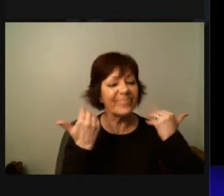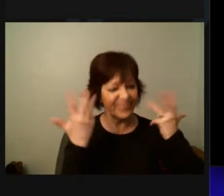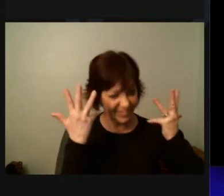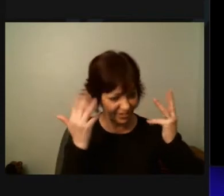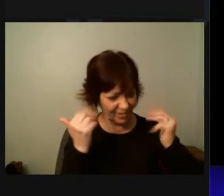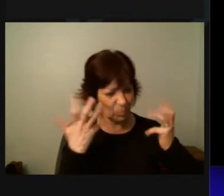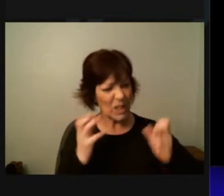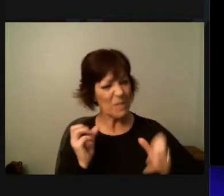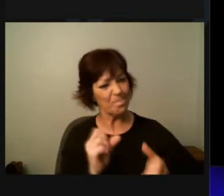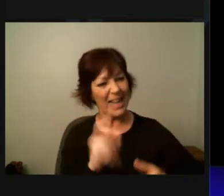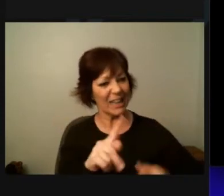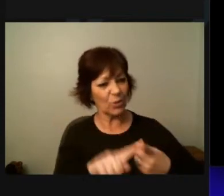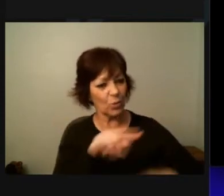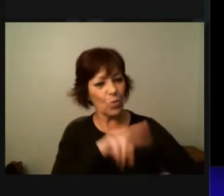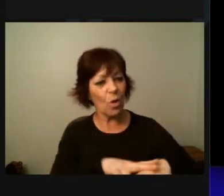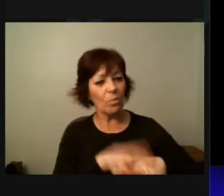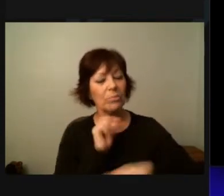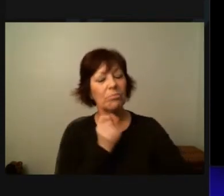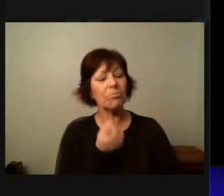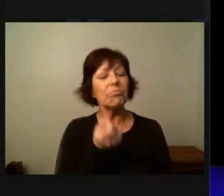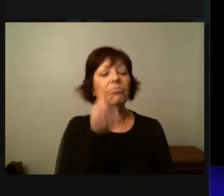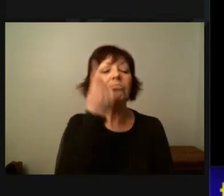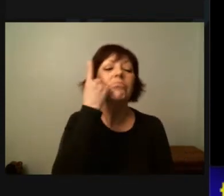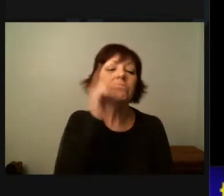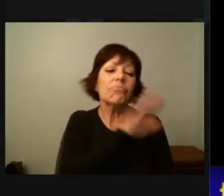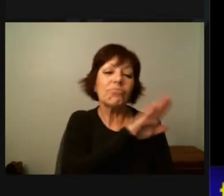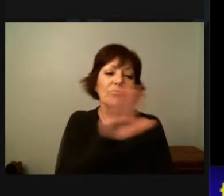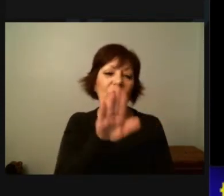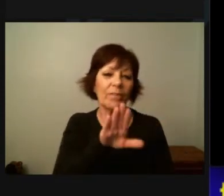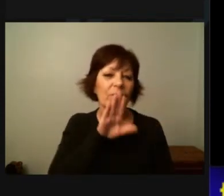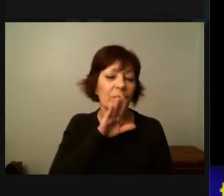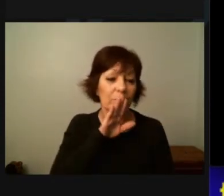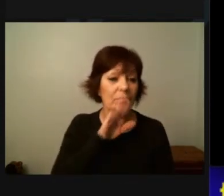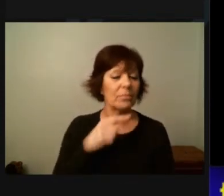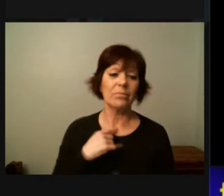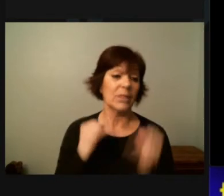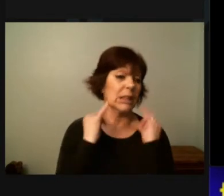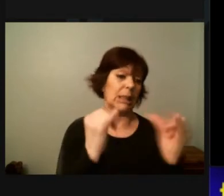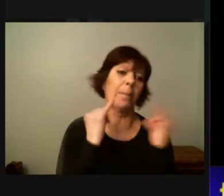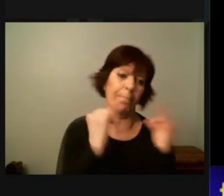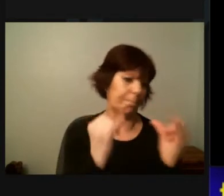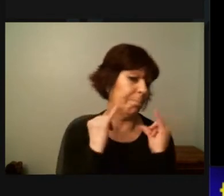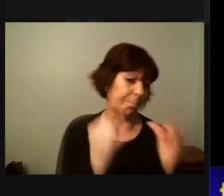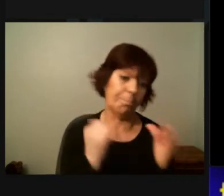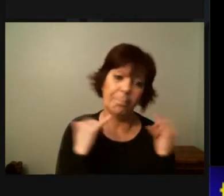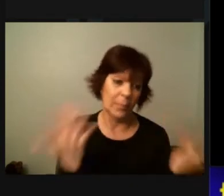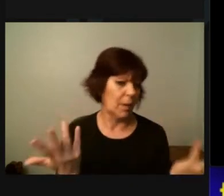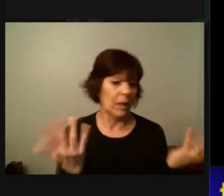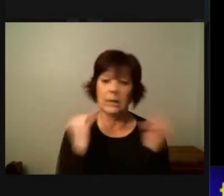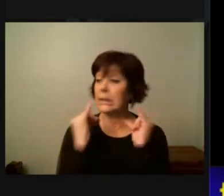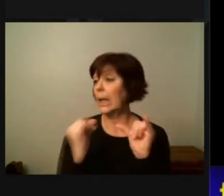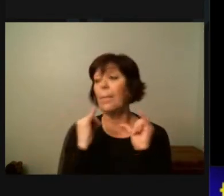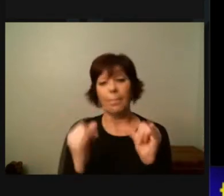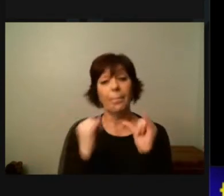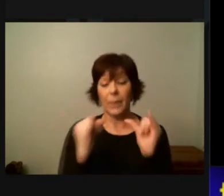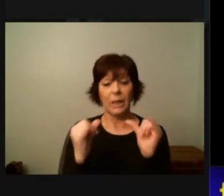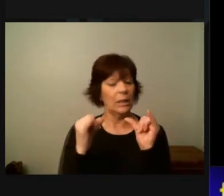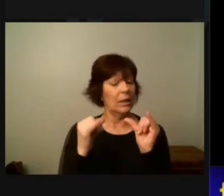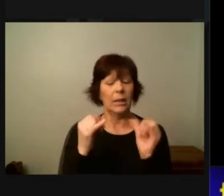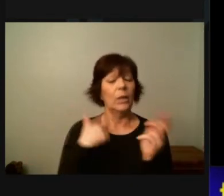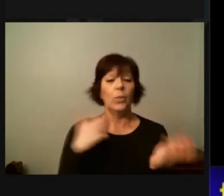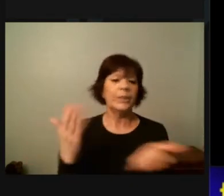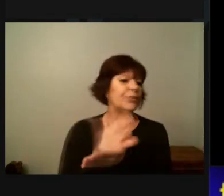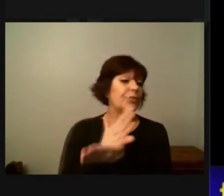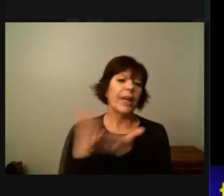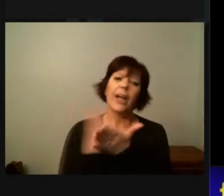normal? We understand those frustrations because we feel them on any given day, and we share in